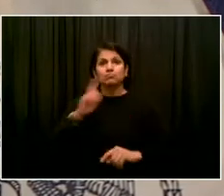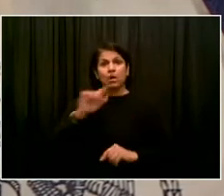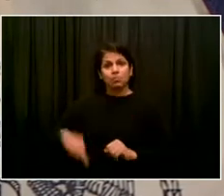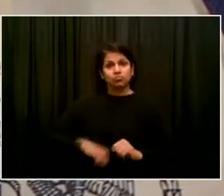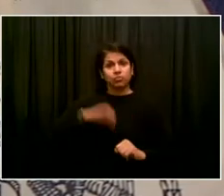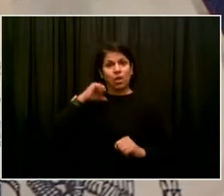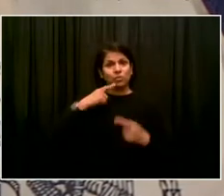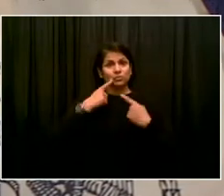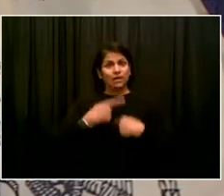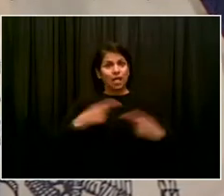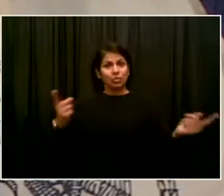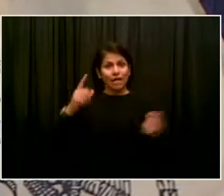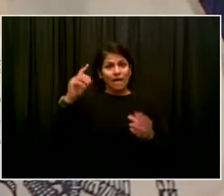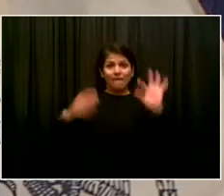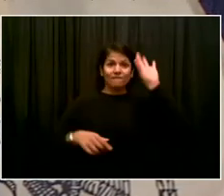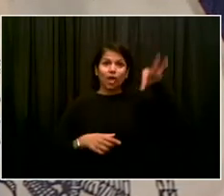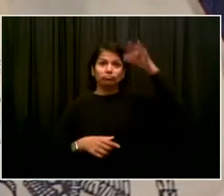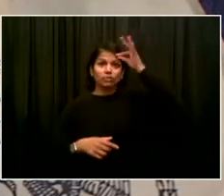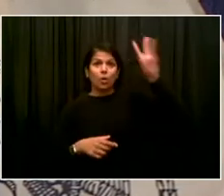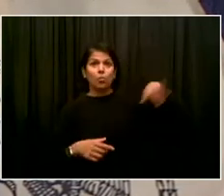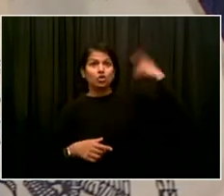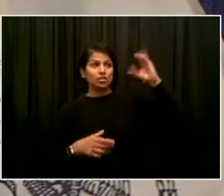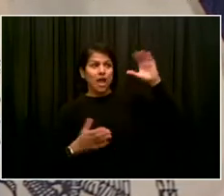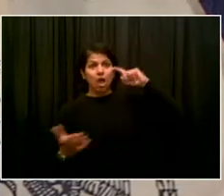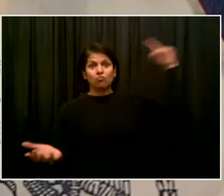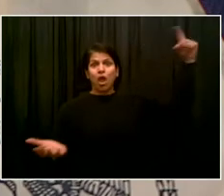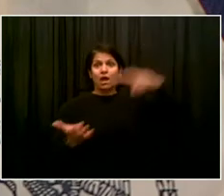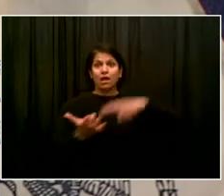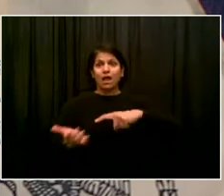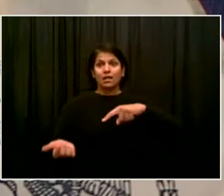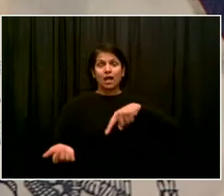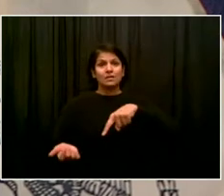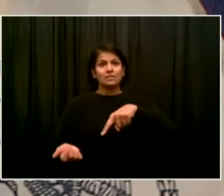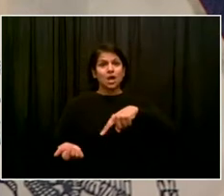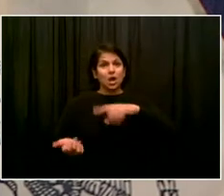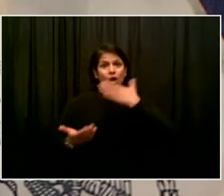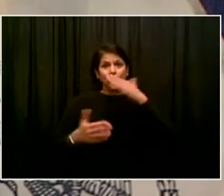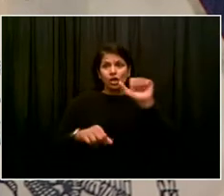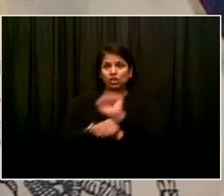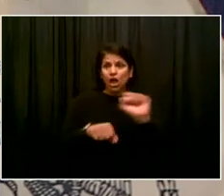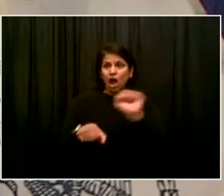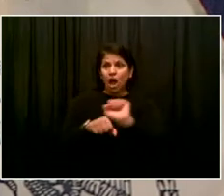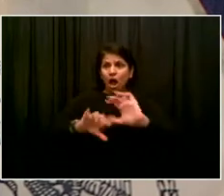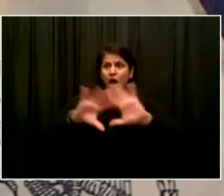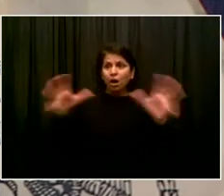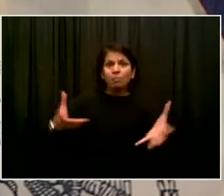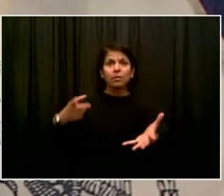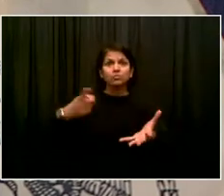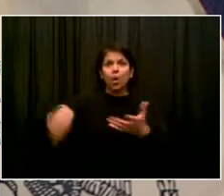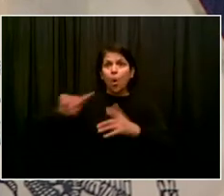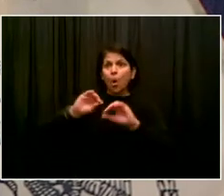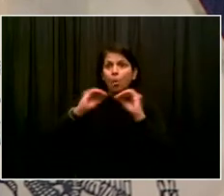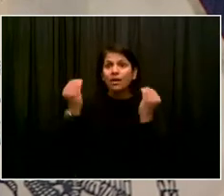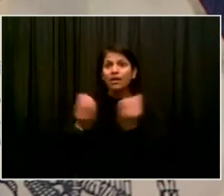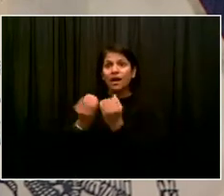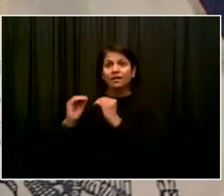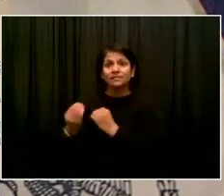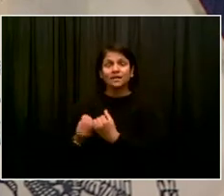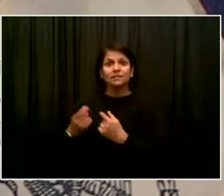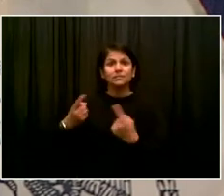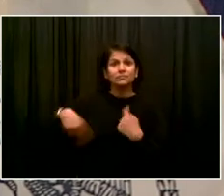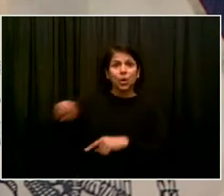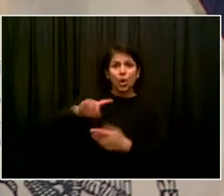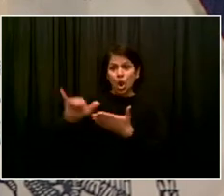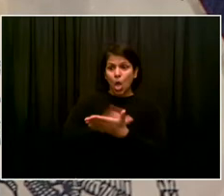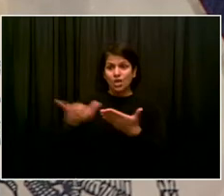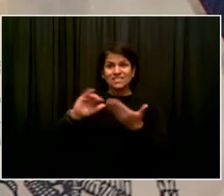here in New York City. Some of the organizations that are now going to benefit from federal support as well are here with us today. Today, we're announcing $20